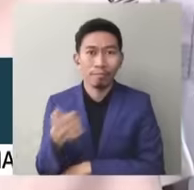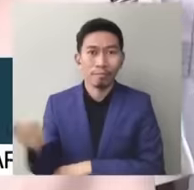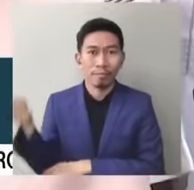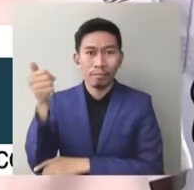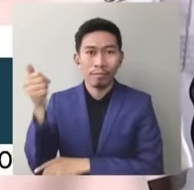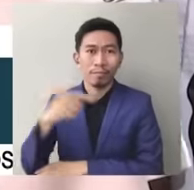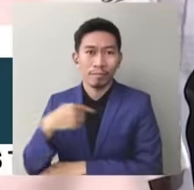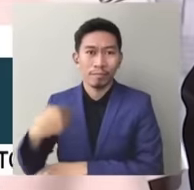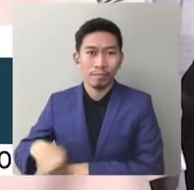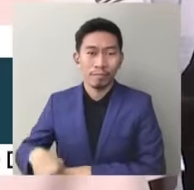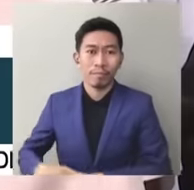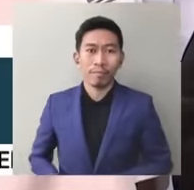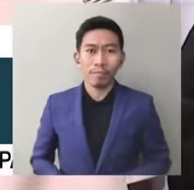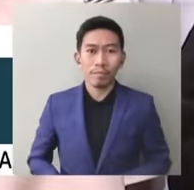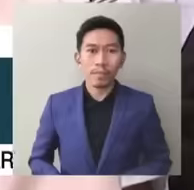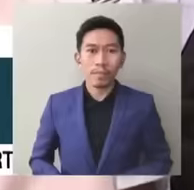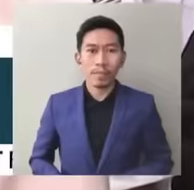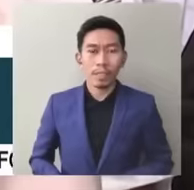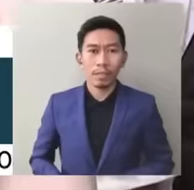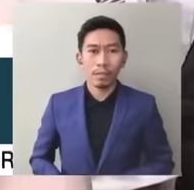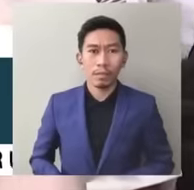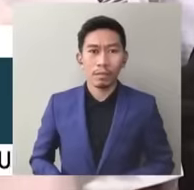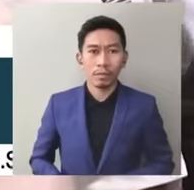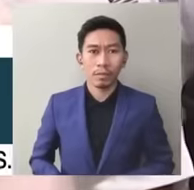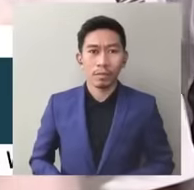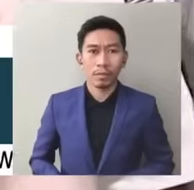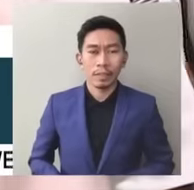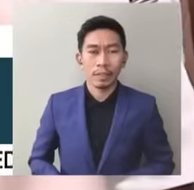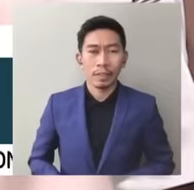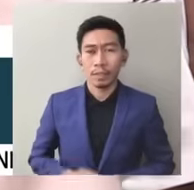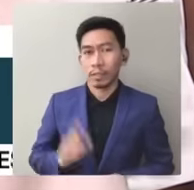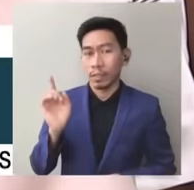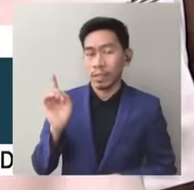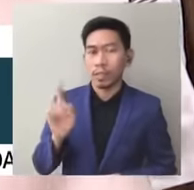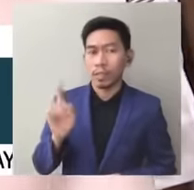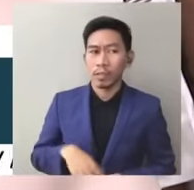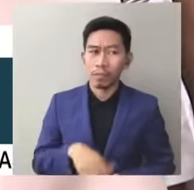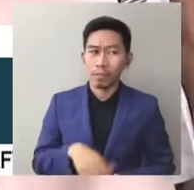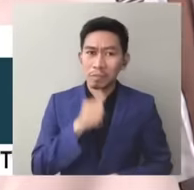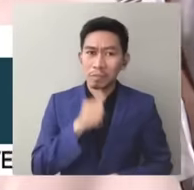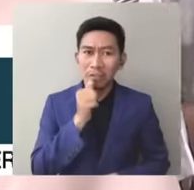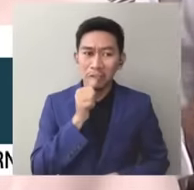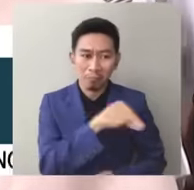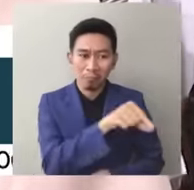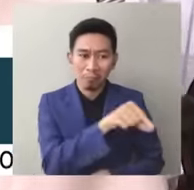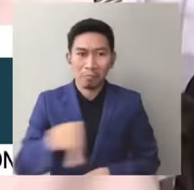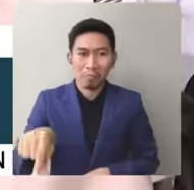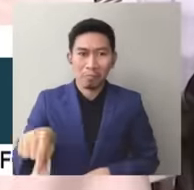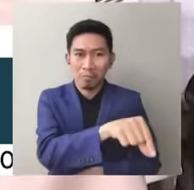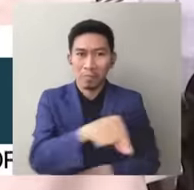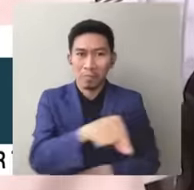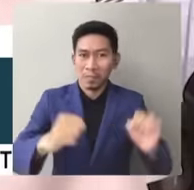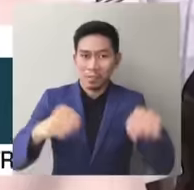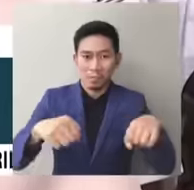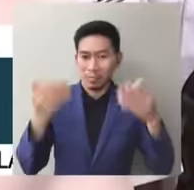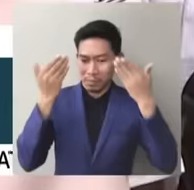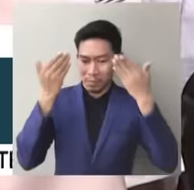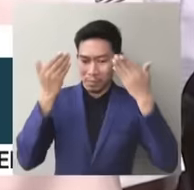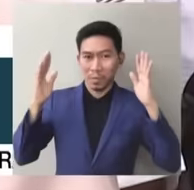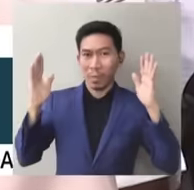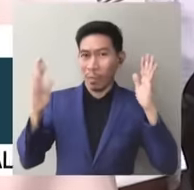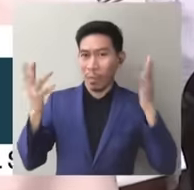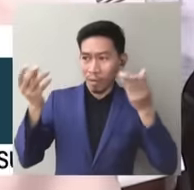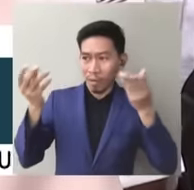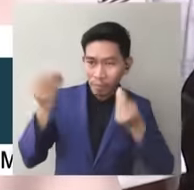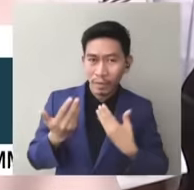It turns out we don't know. It is a secret agreement. We don't know anything about it. There is no documentation. There is